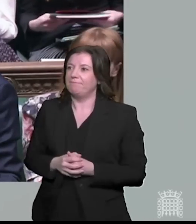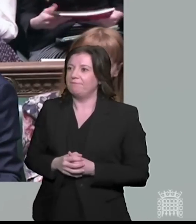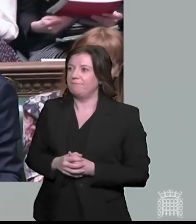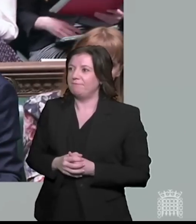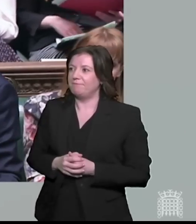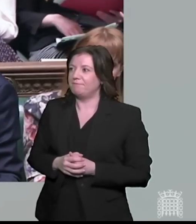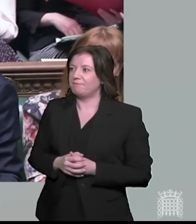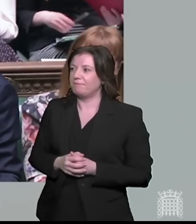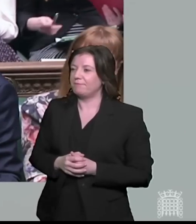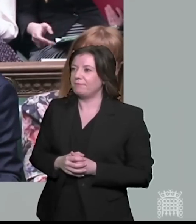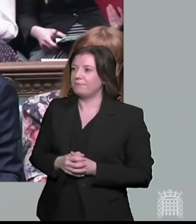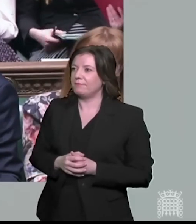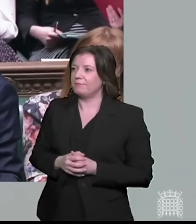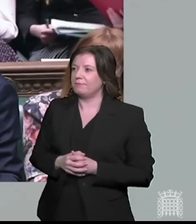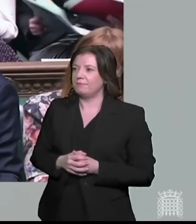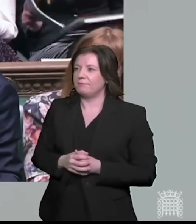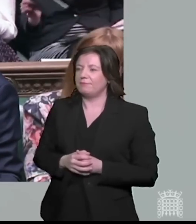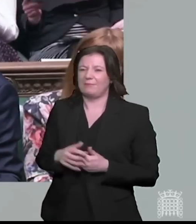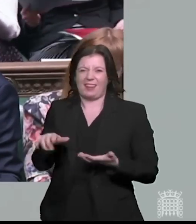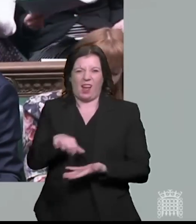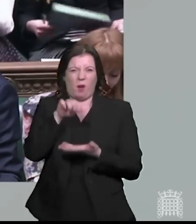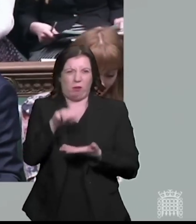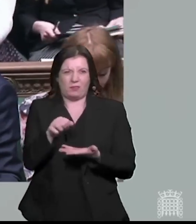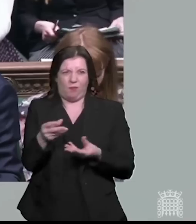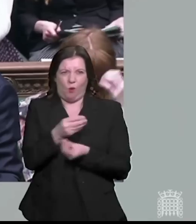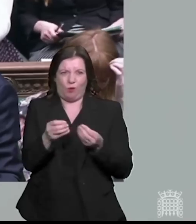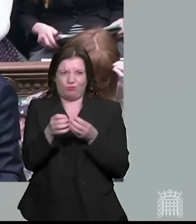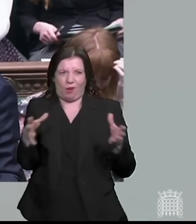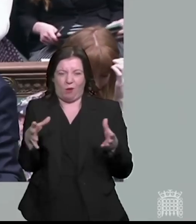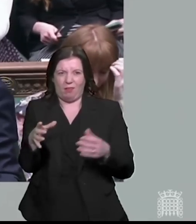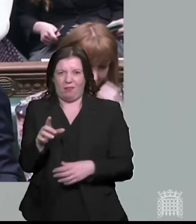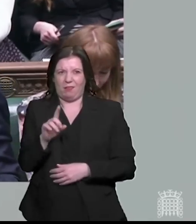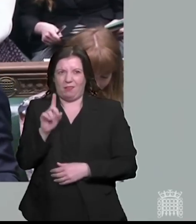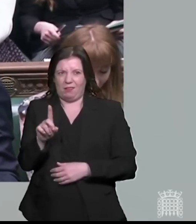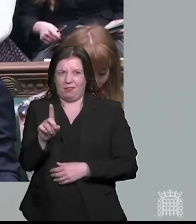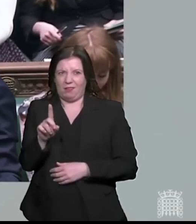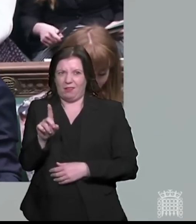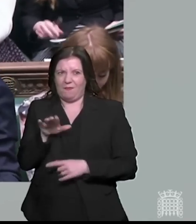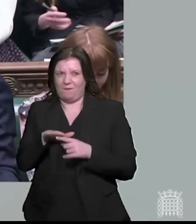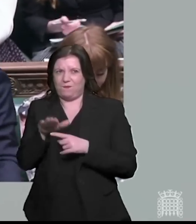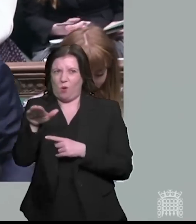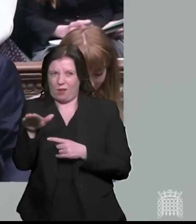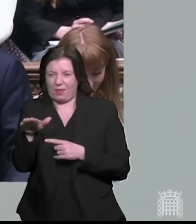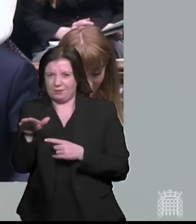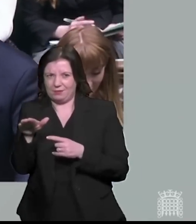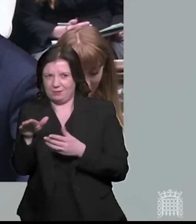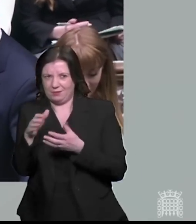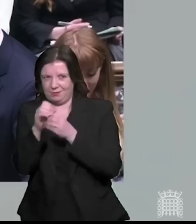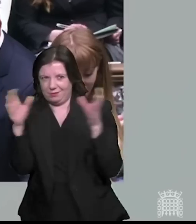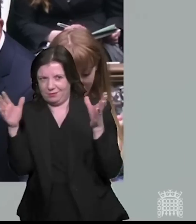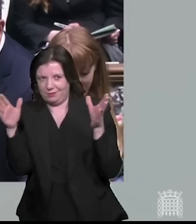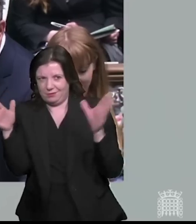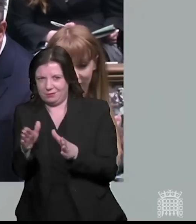Looking radiant. So, for all the hype, a budget for growth that downgrades the growth forecast. His